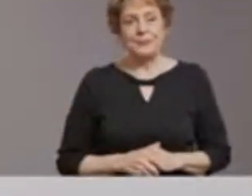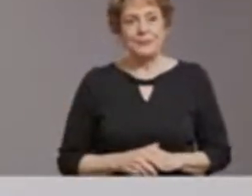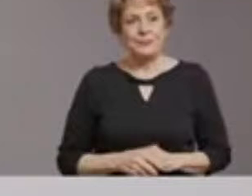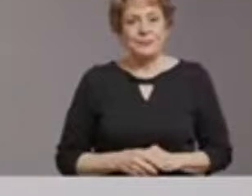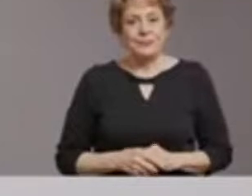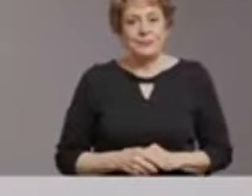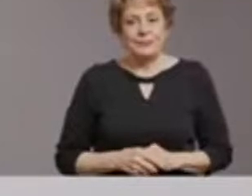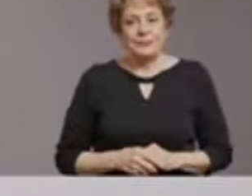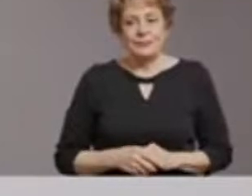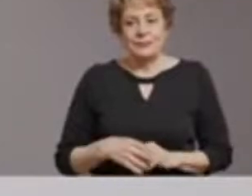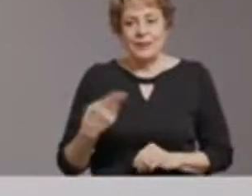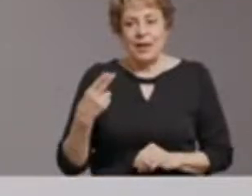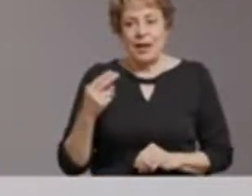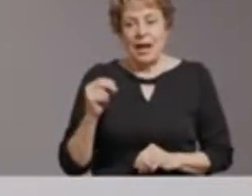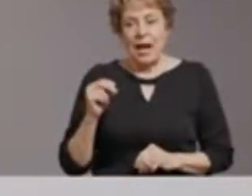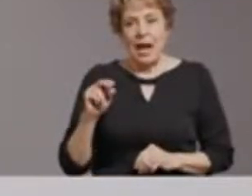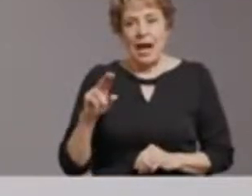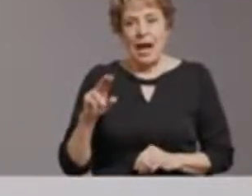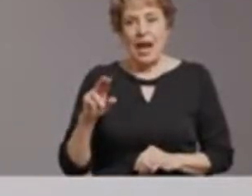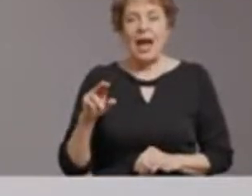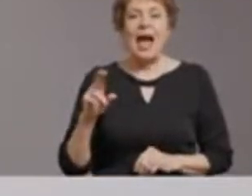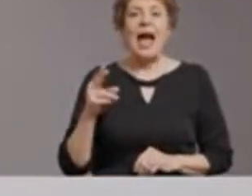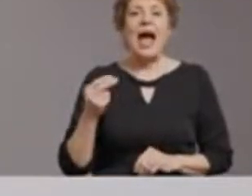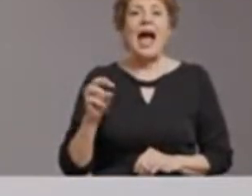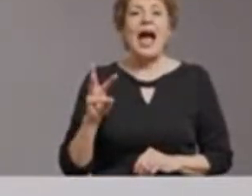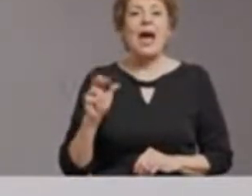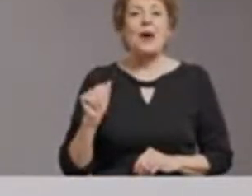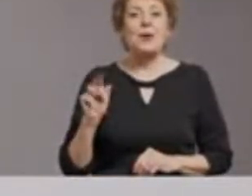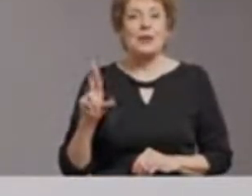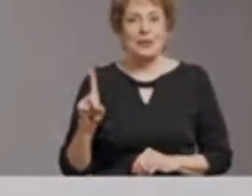Howard Fisher. Hi, Howie.